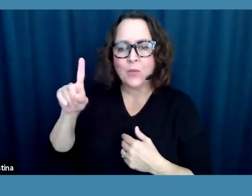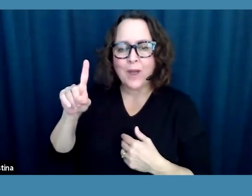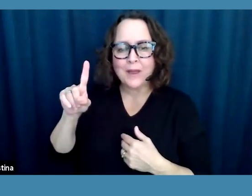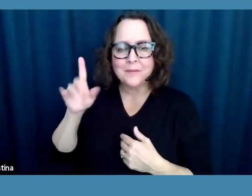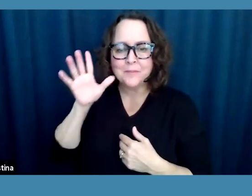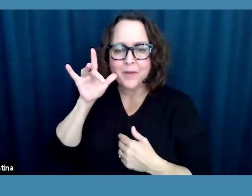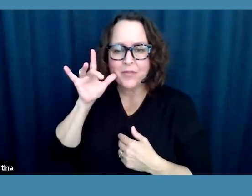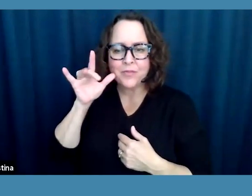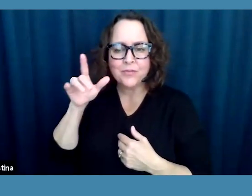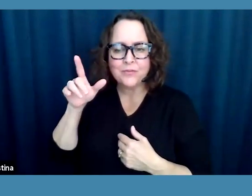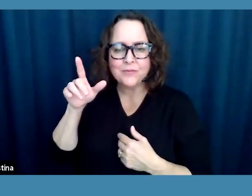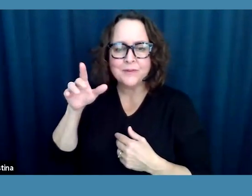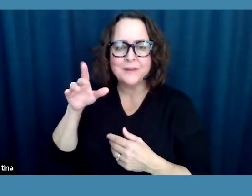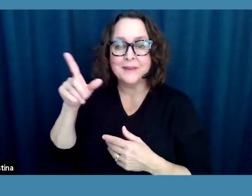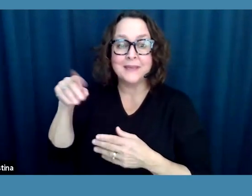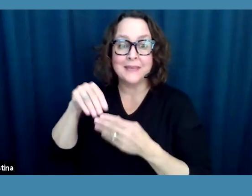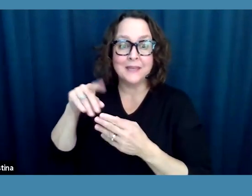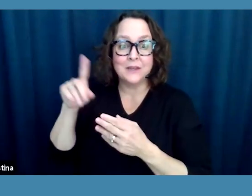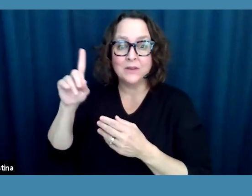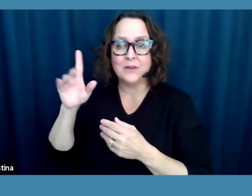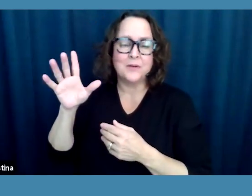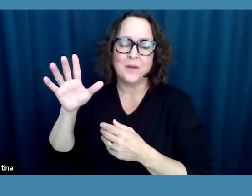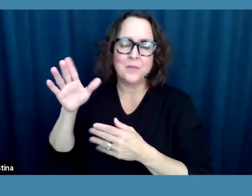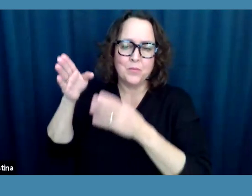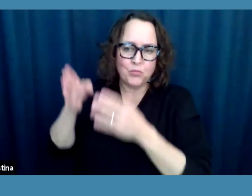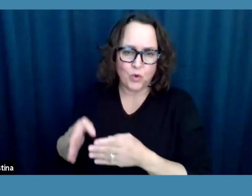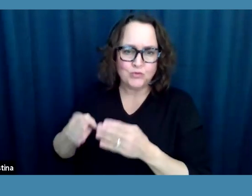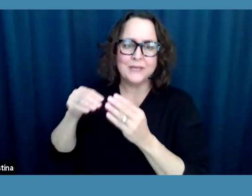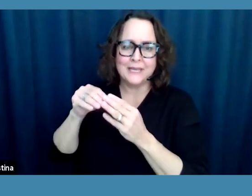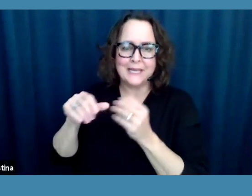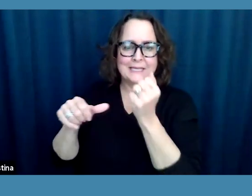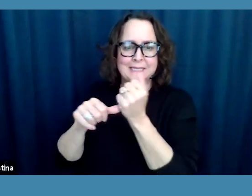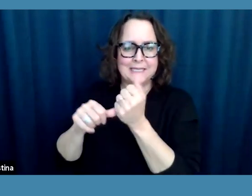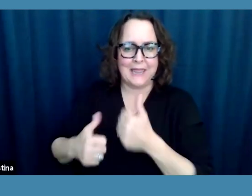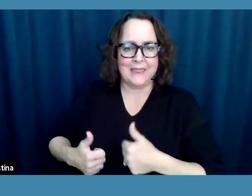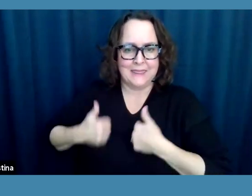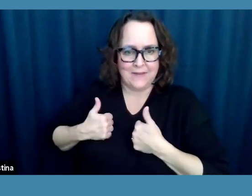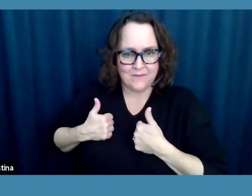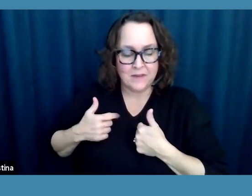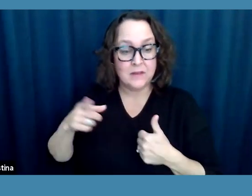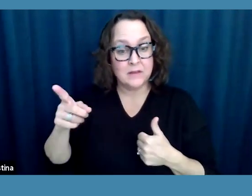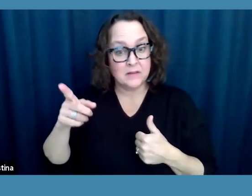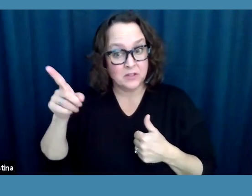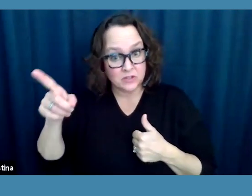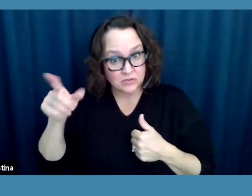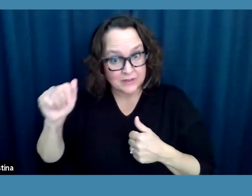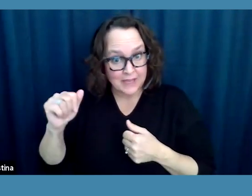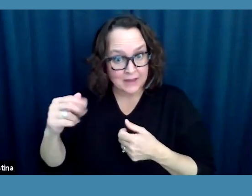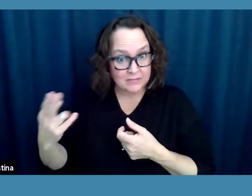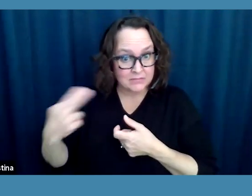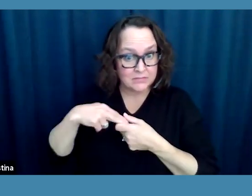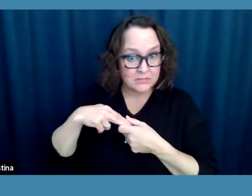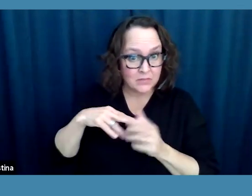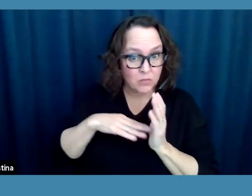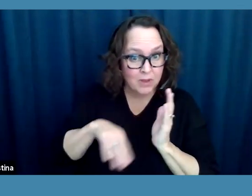91-year-old in a assisted living facility. Can she get on the waiver?